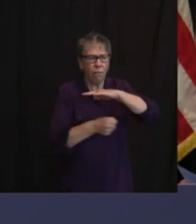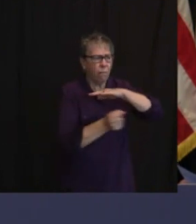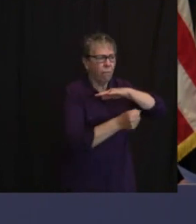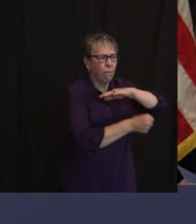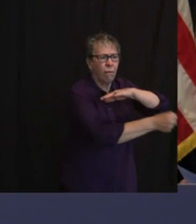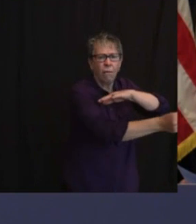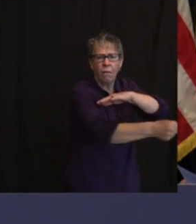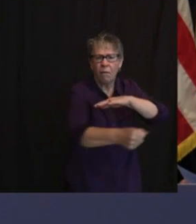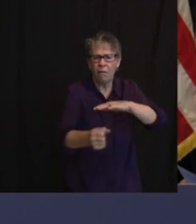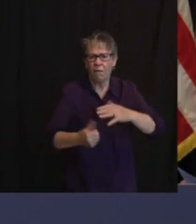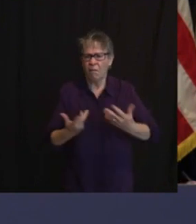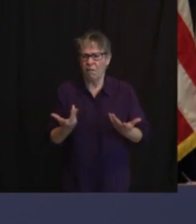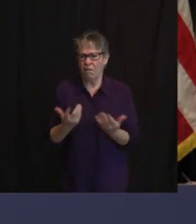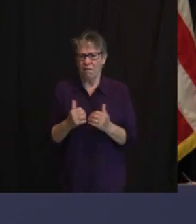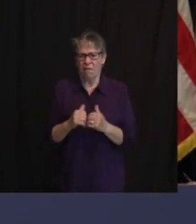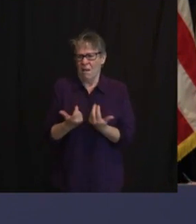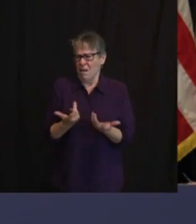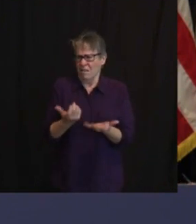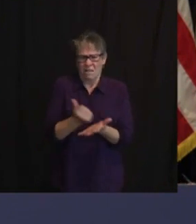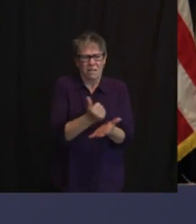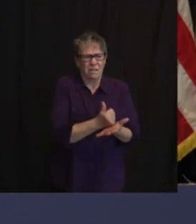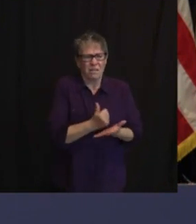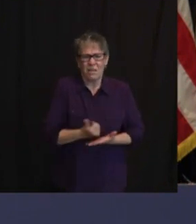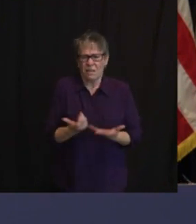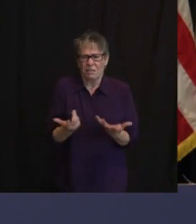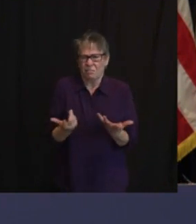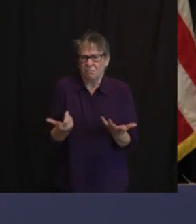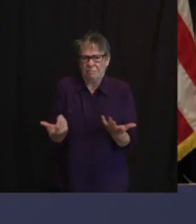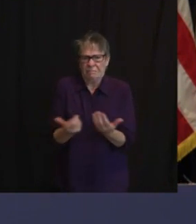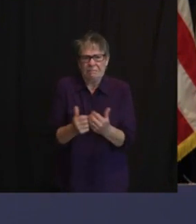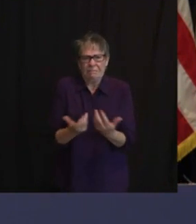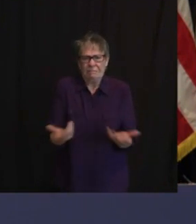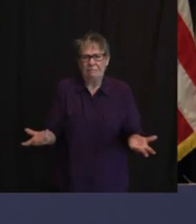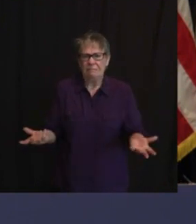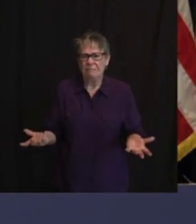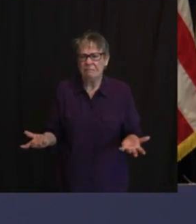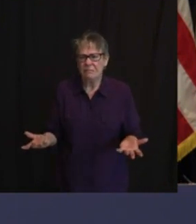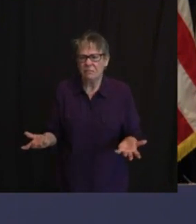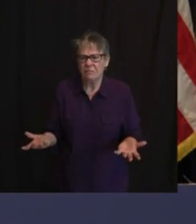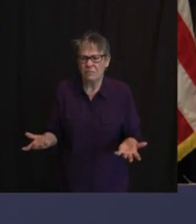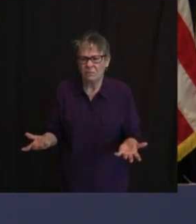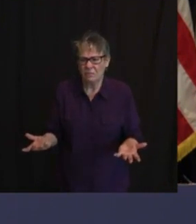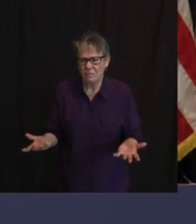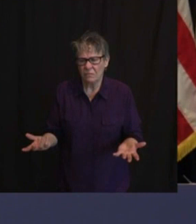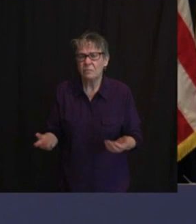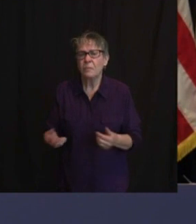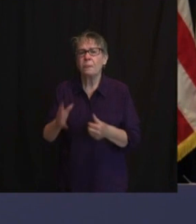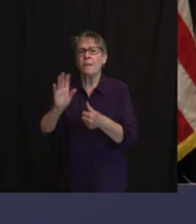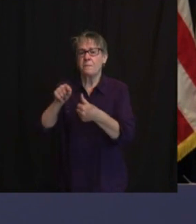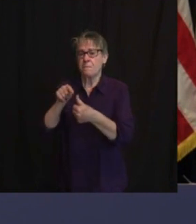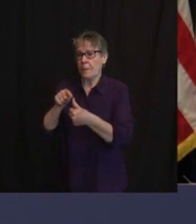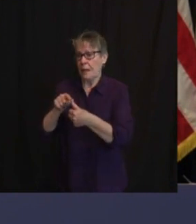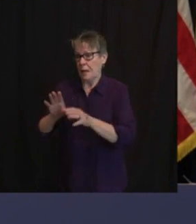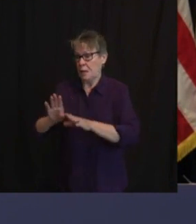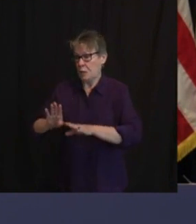Judy, unless I'm looking at fatalities, not number of kids tested. We have no fatalities under the age of 18 in this state.